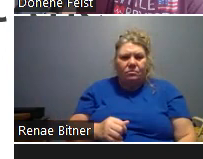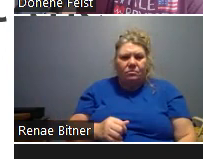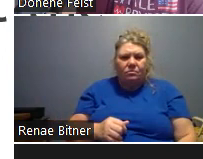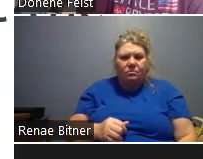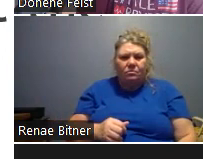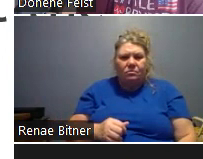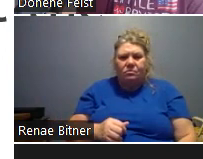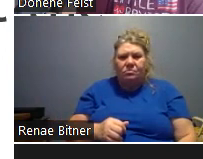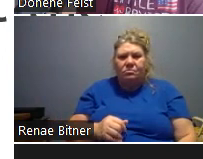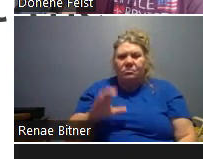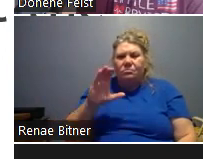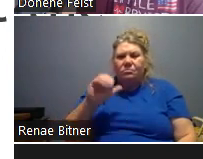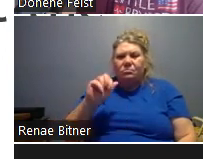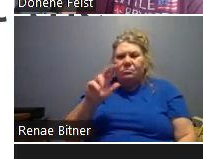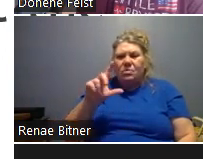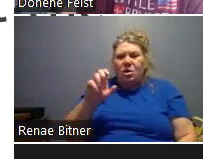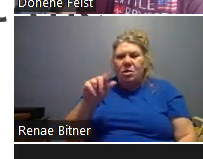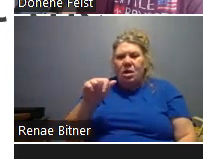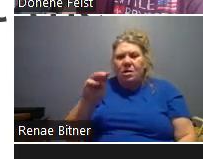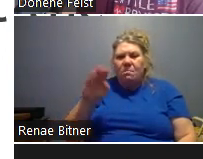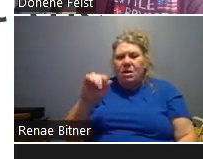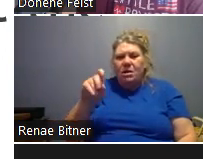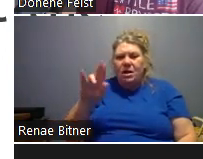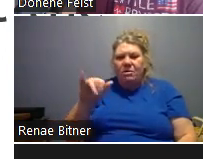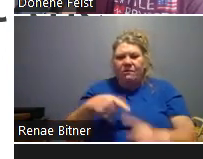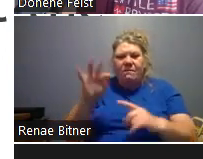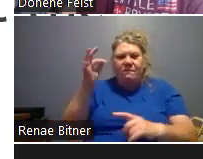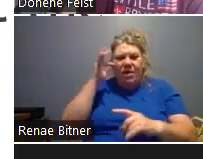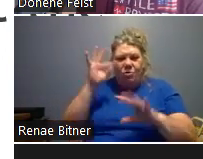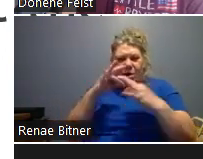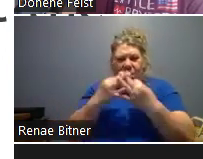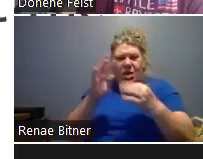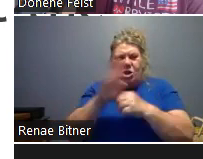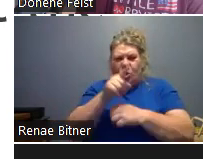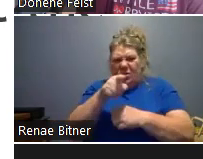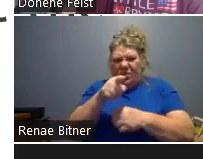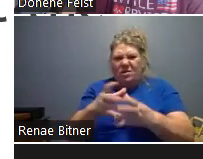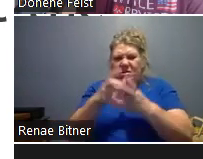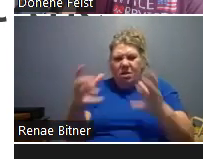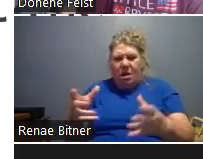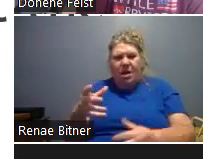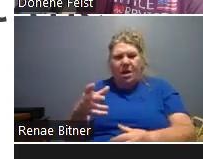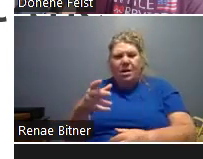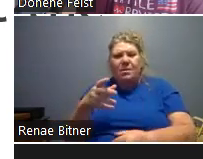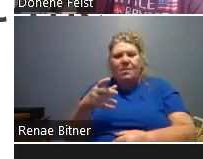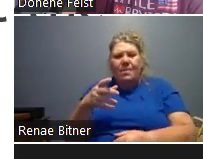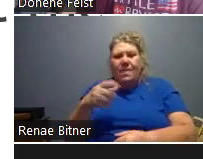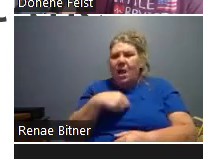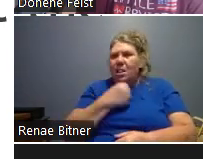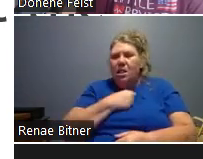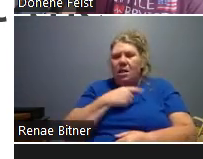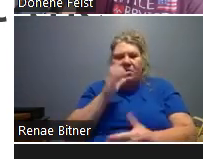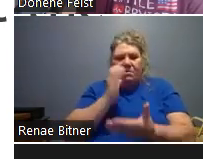Carlotta McCleary from the Federation of Families uses this a lot, and I love it.